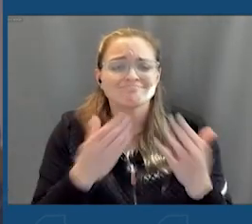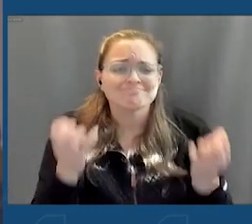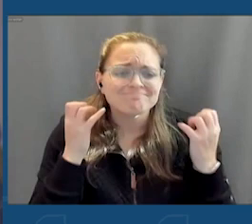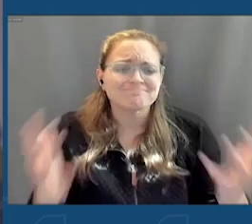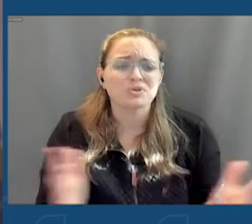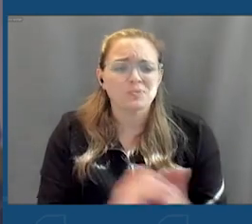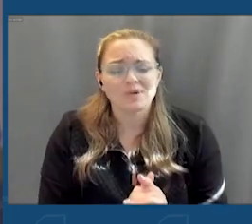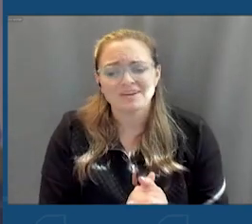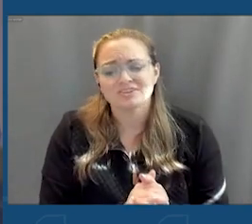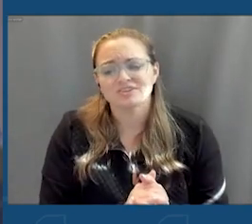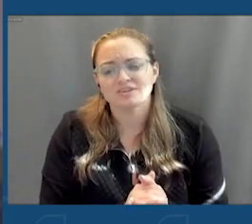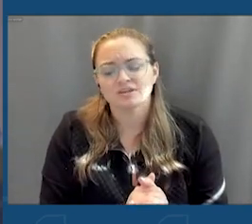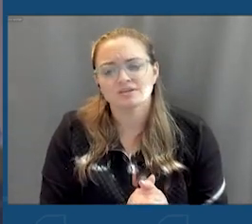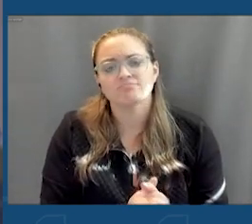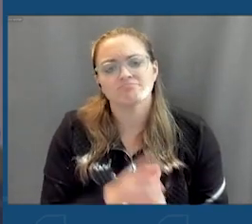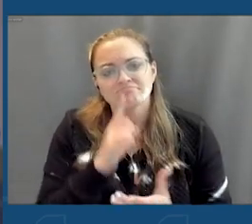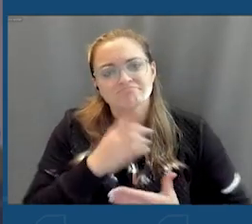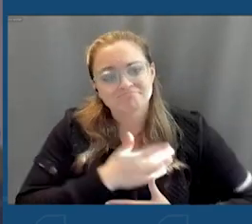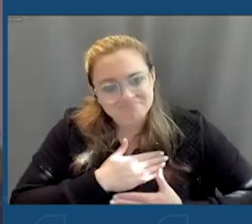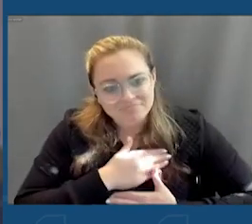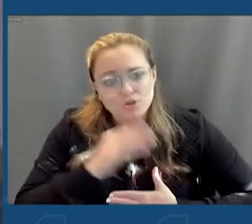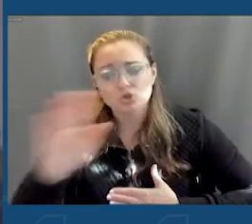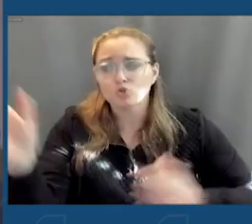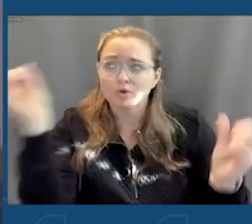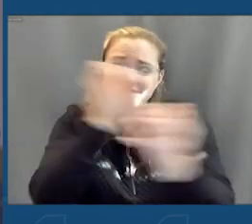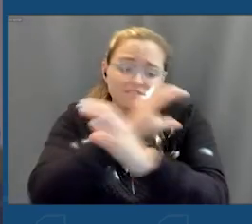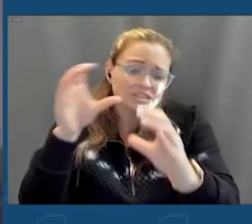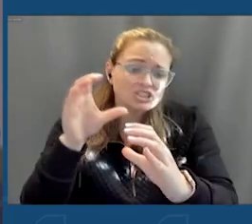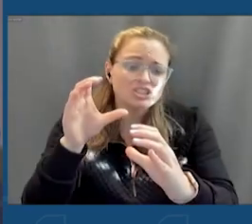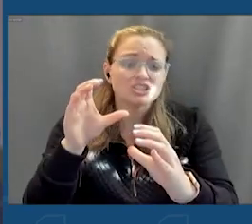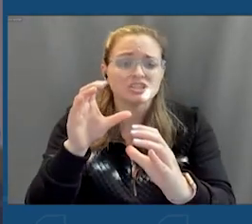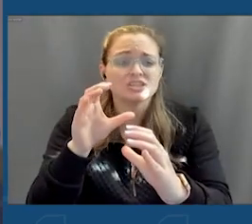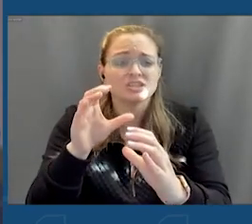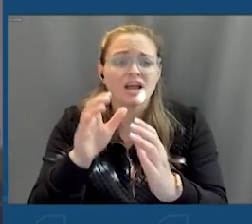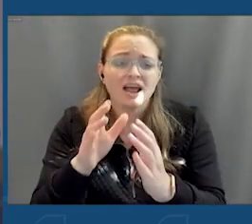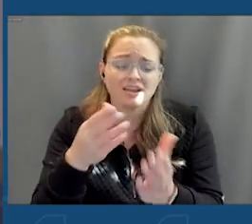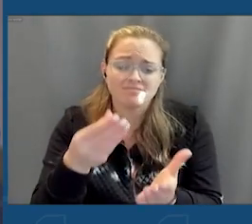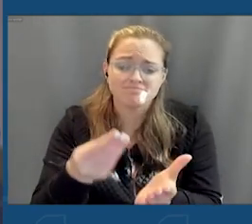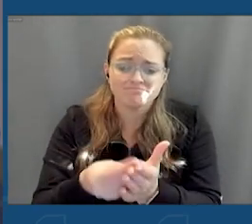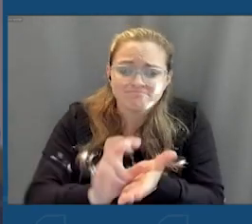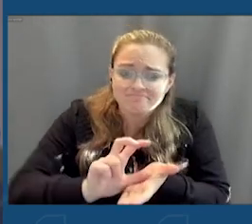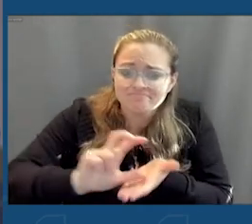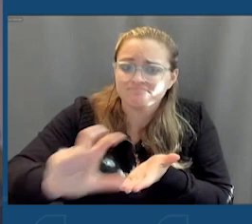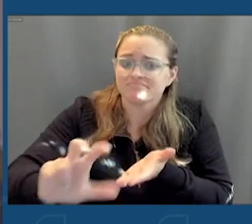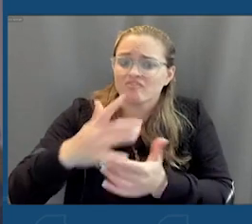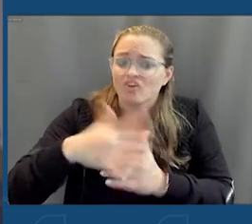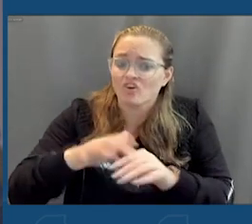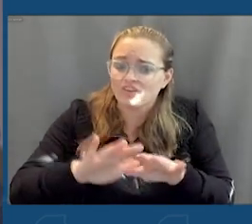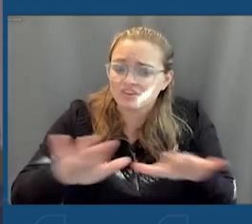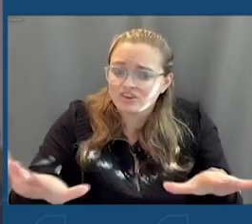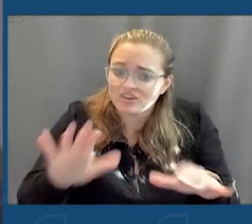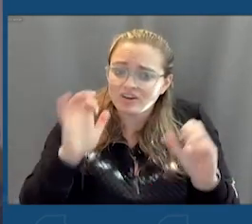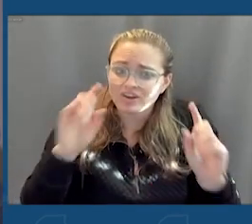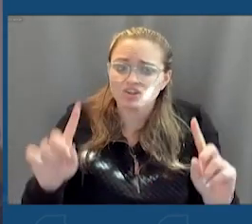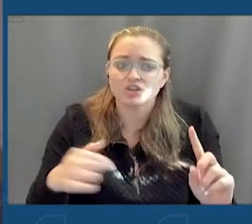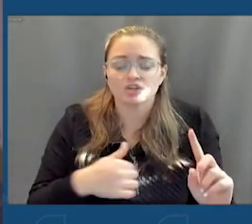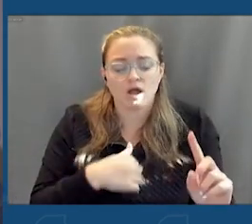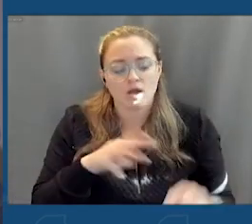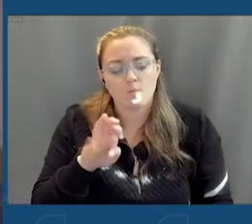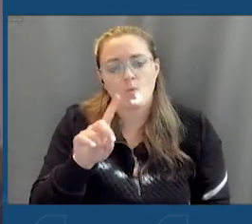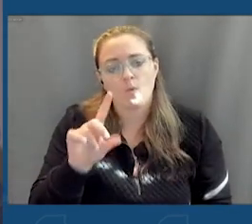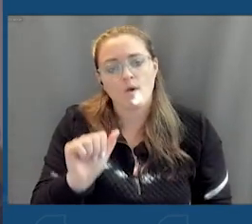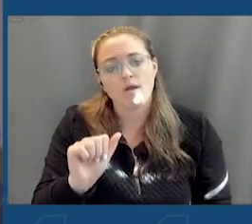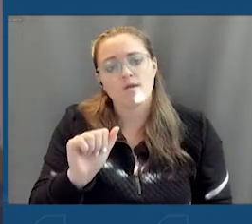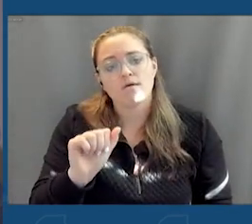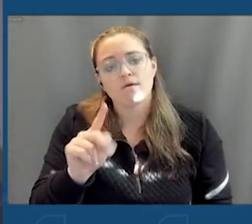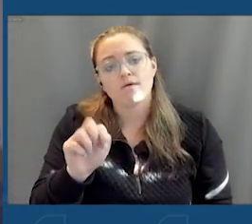much, Governor. We so appreciate your vision and the incentives you've put together for early childhood education. I am Wanda Carter, Chief